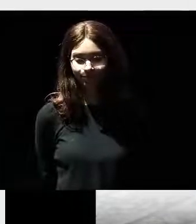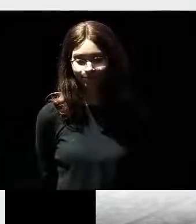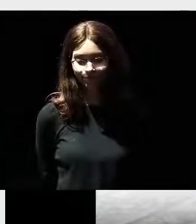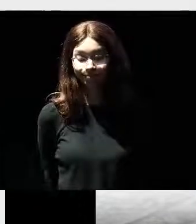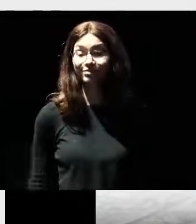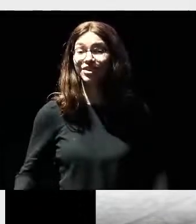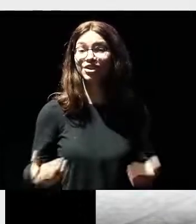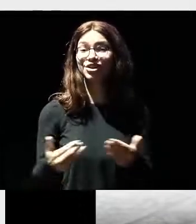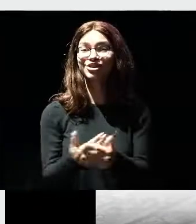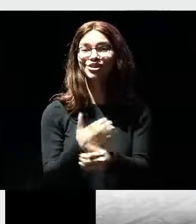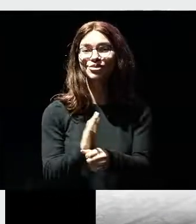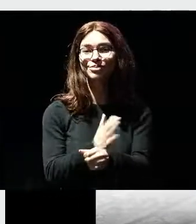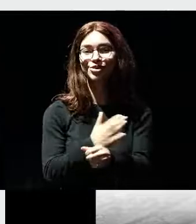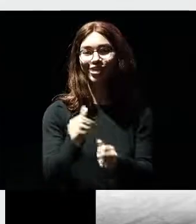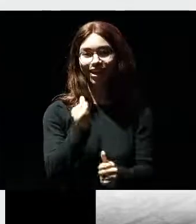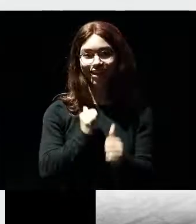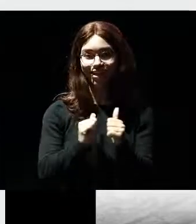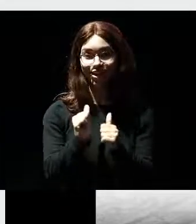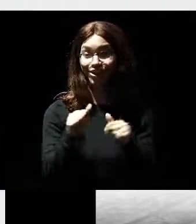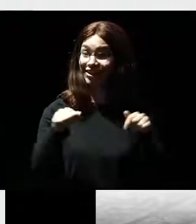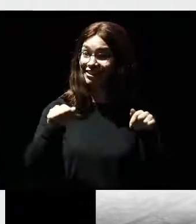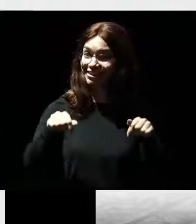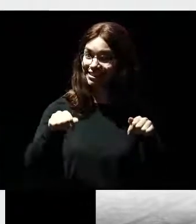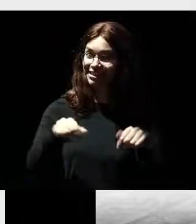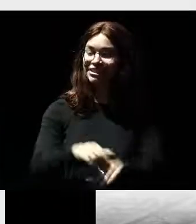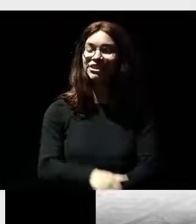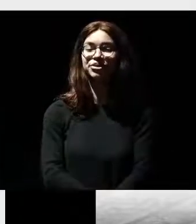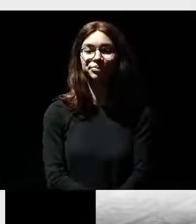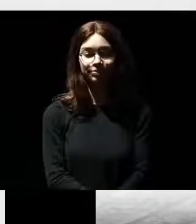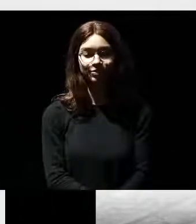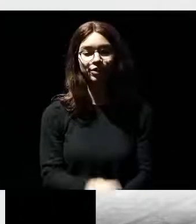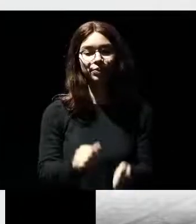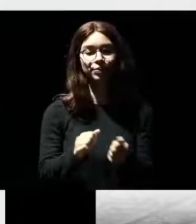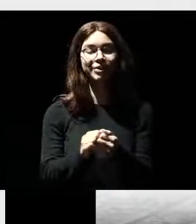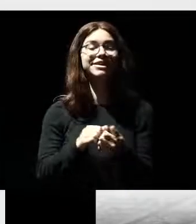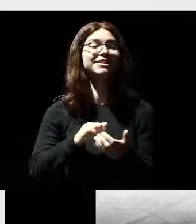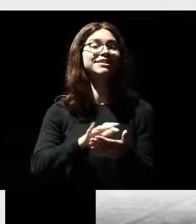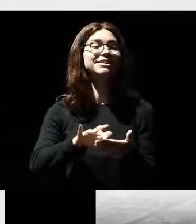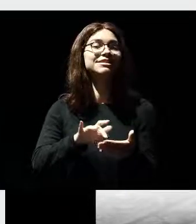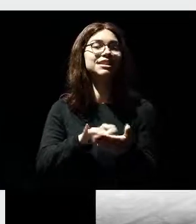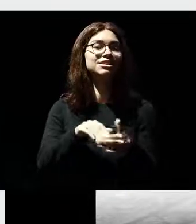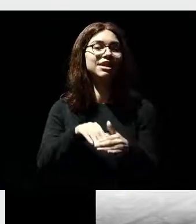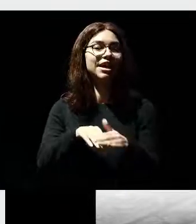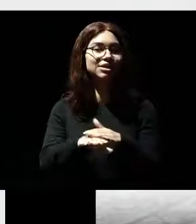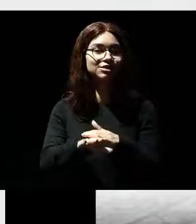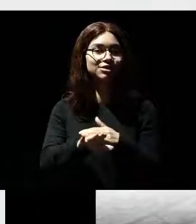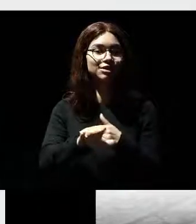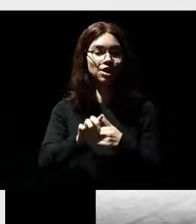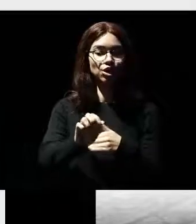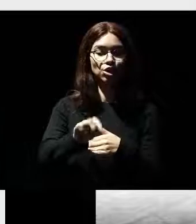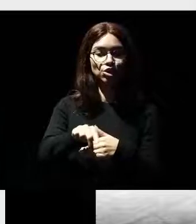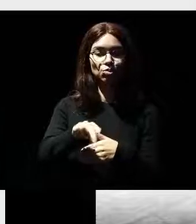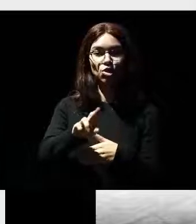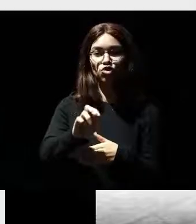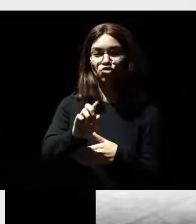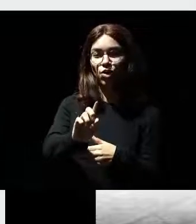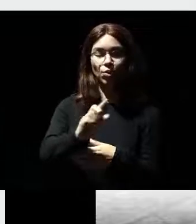The new music theater is here with the central entry loop road